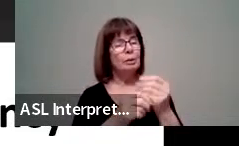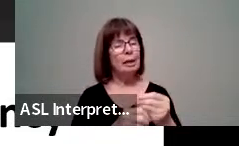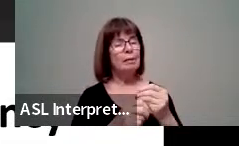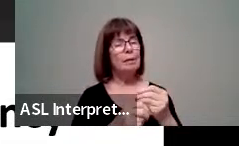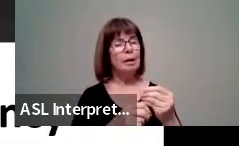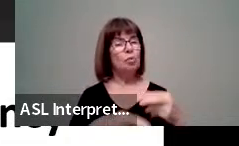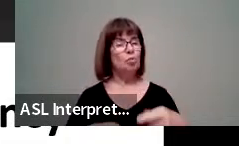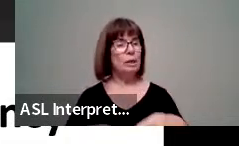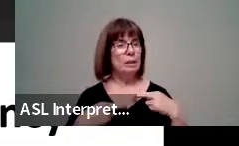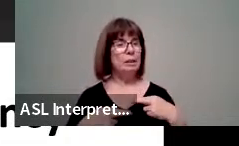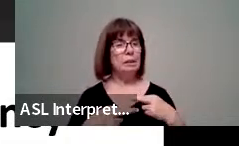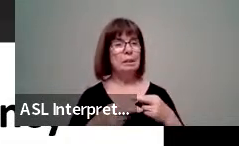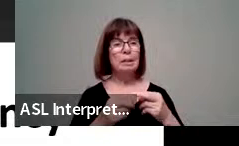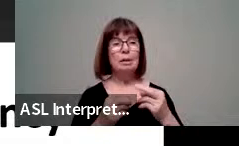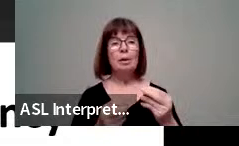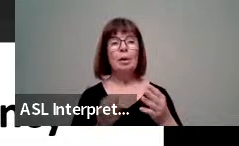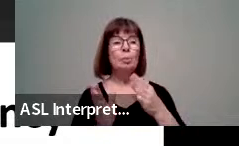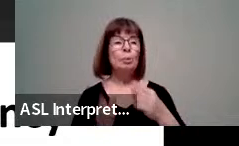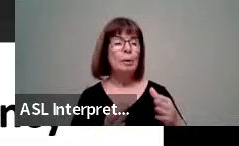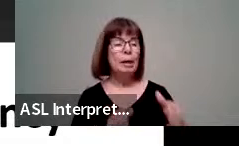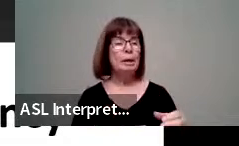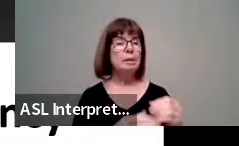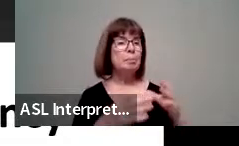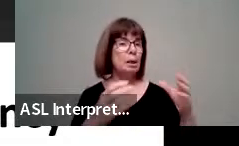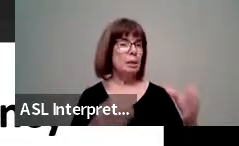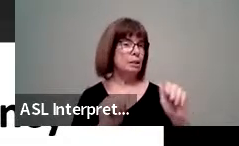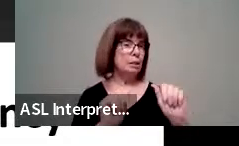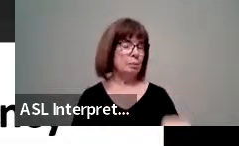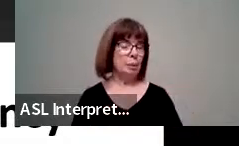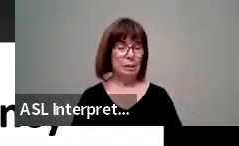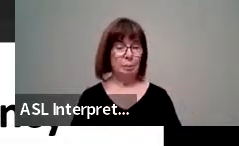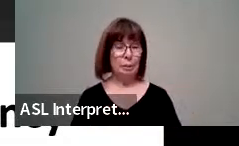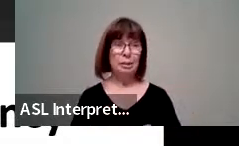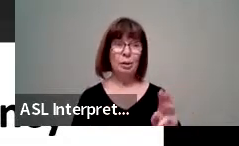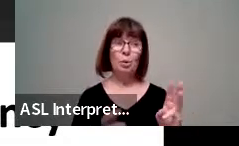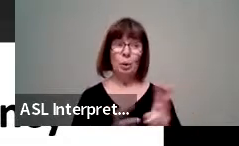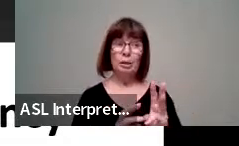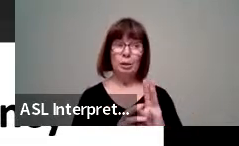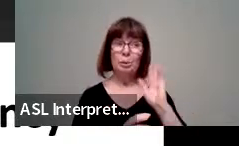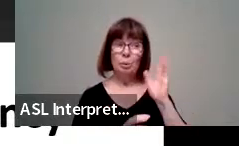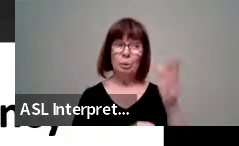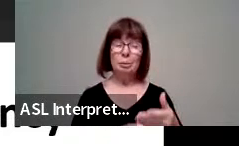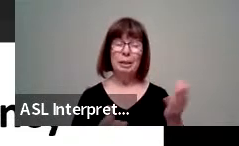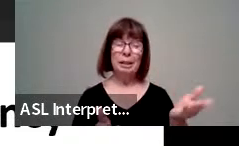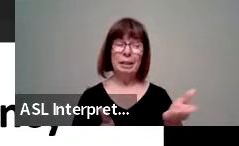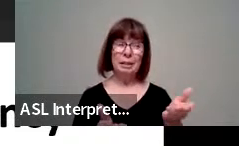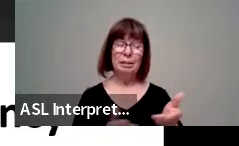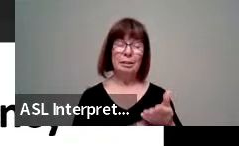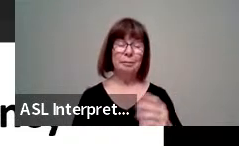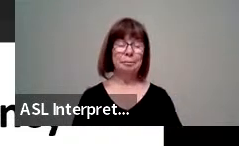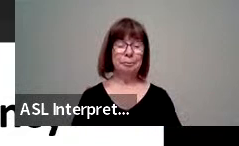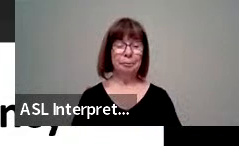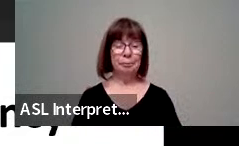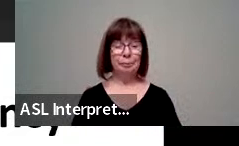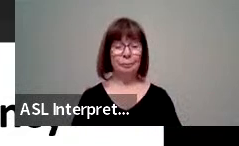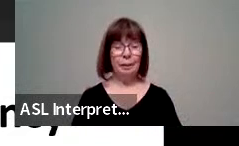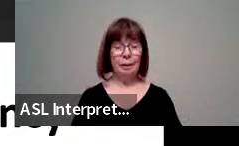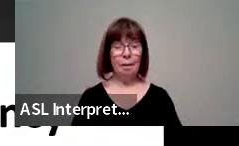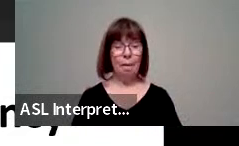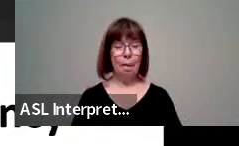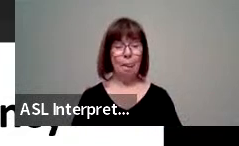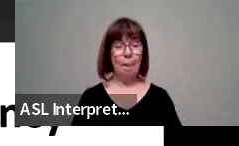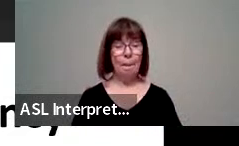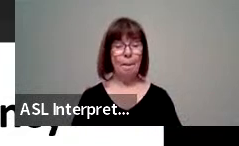the winter wave that is likely going to be here soon. We have not set pre-specified metrics.